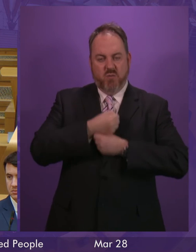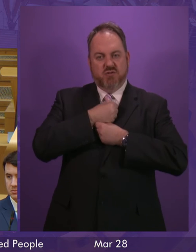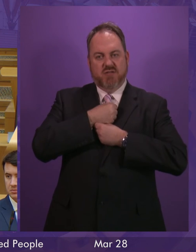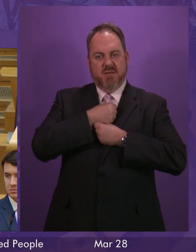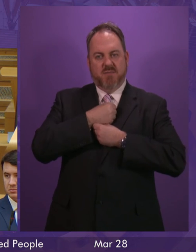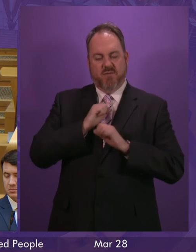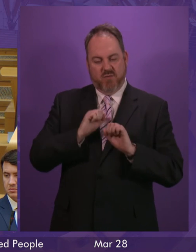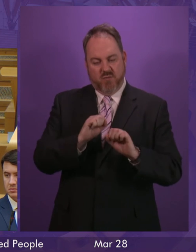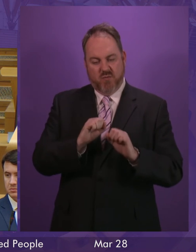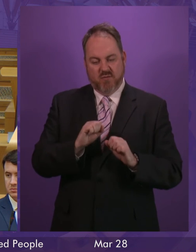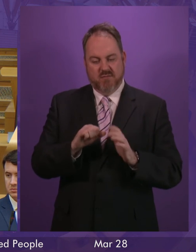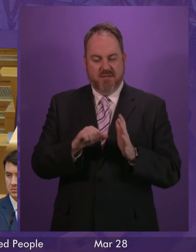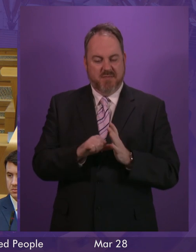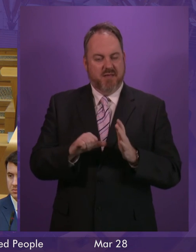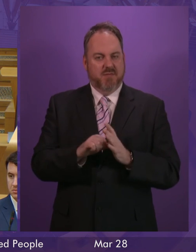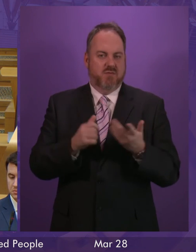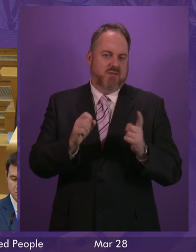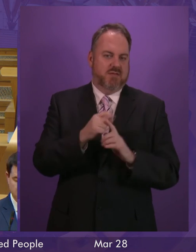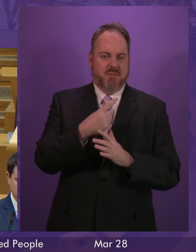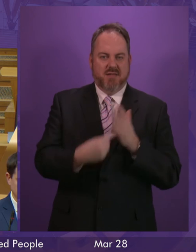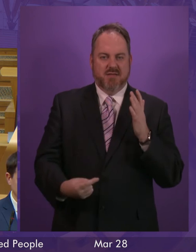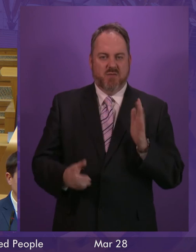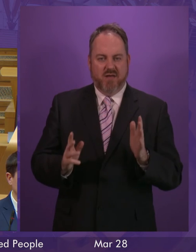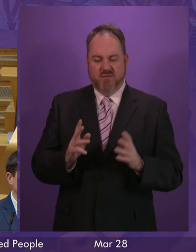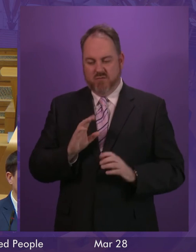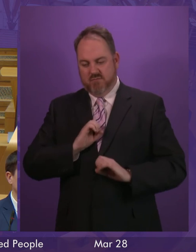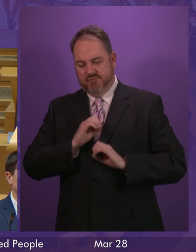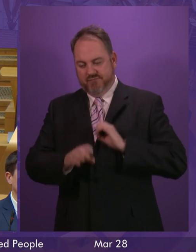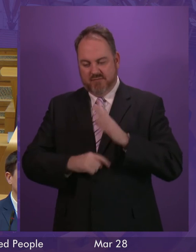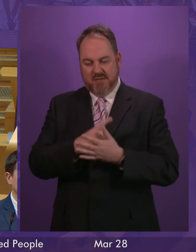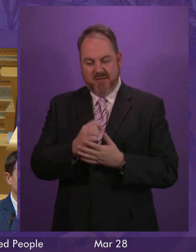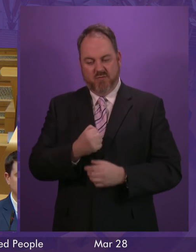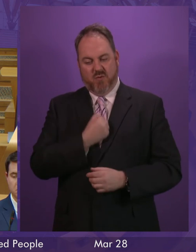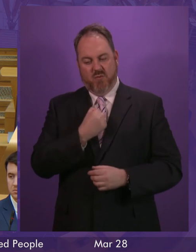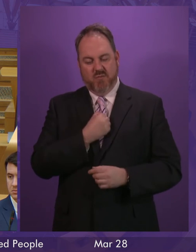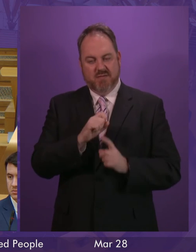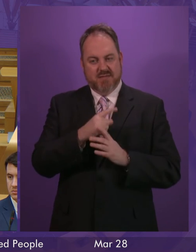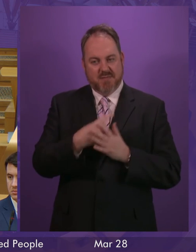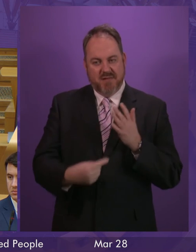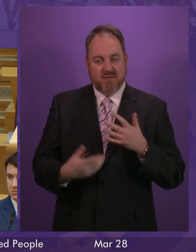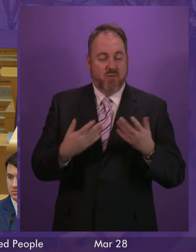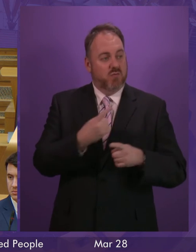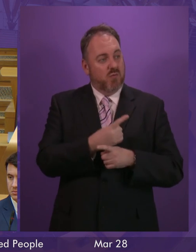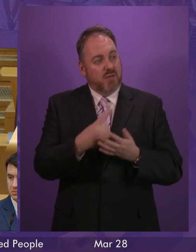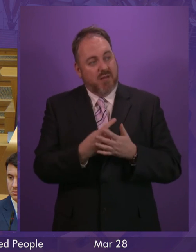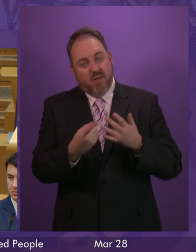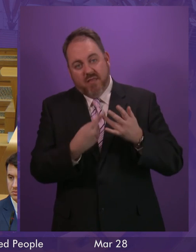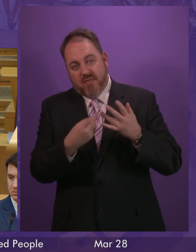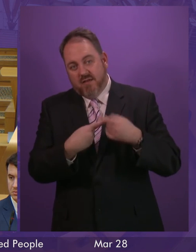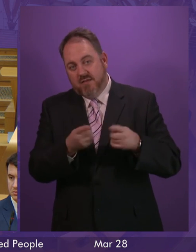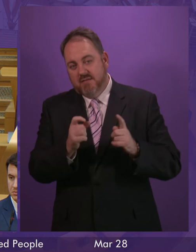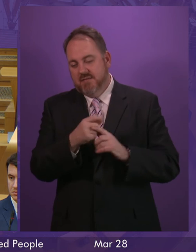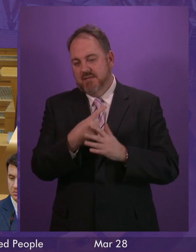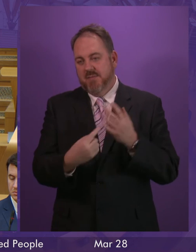understanding. And the only way we will do is if people stand up and talk about their experience of disability, whether it's their own or those around them. And I think that's especially